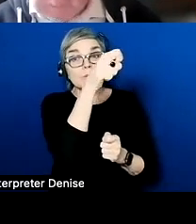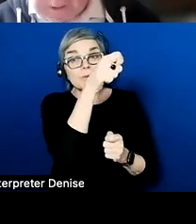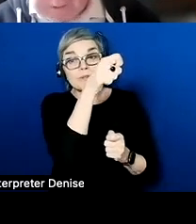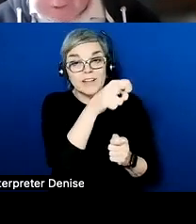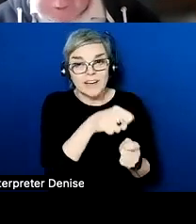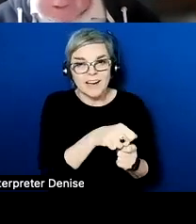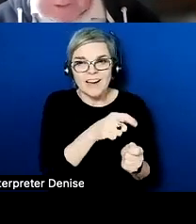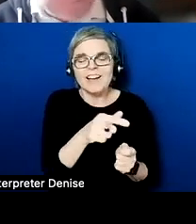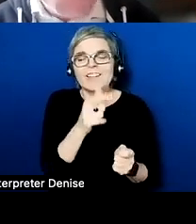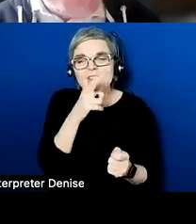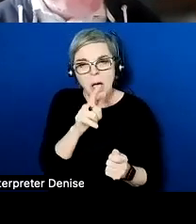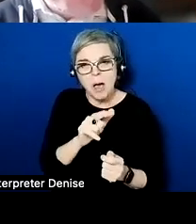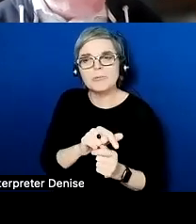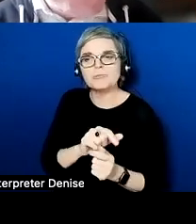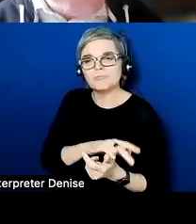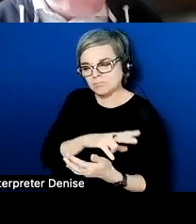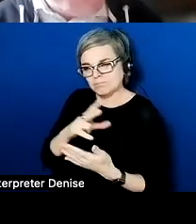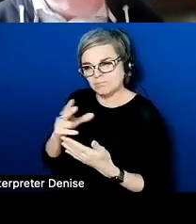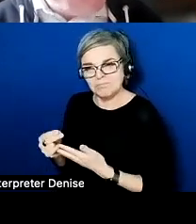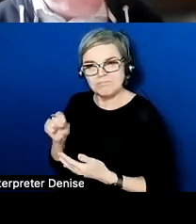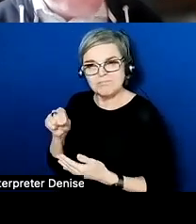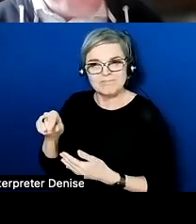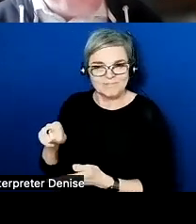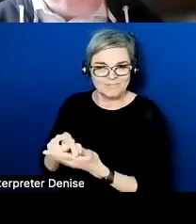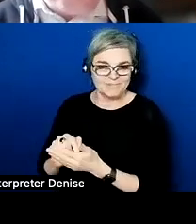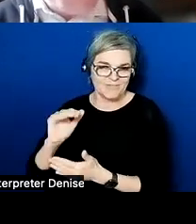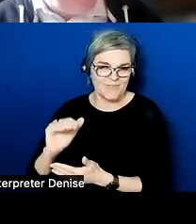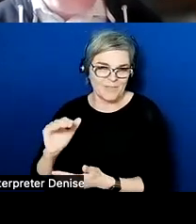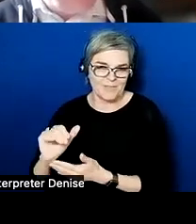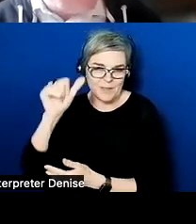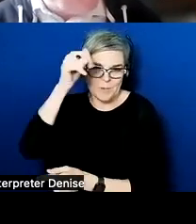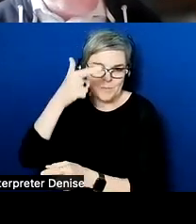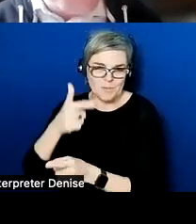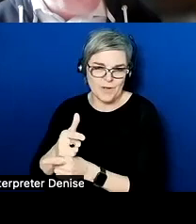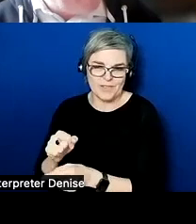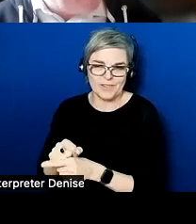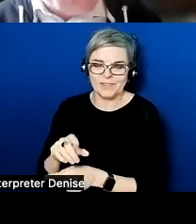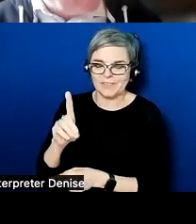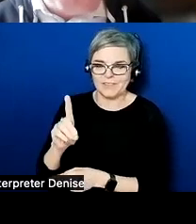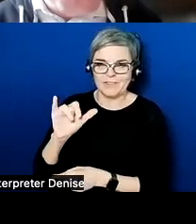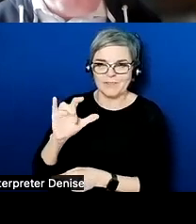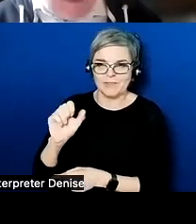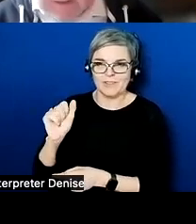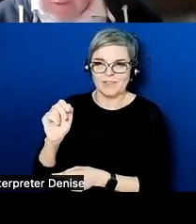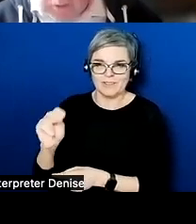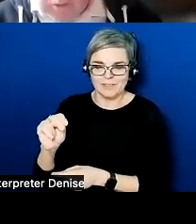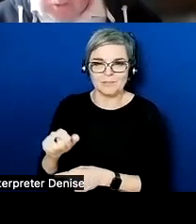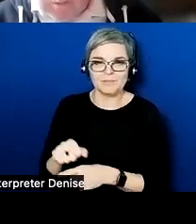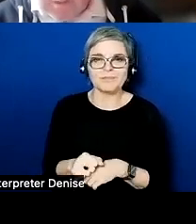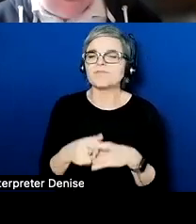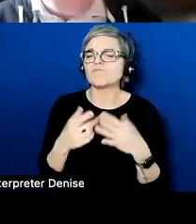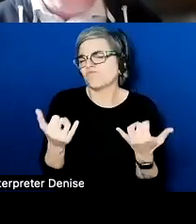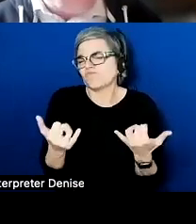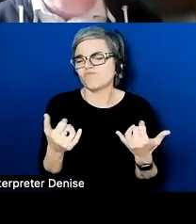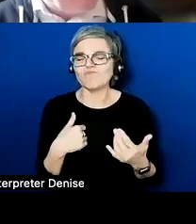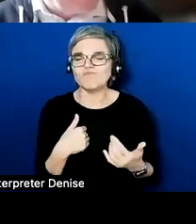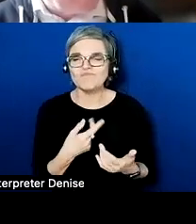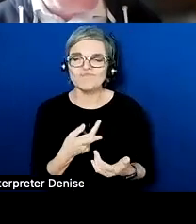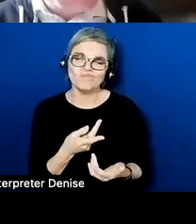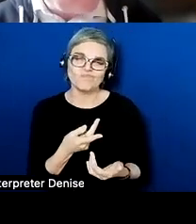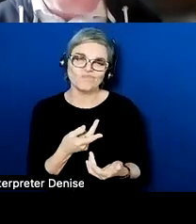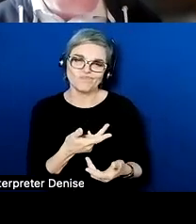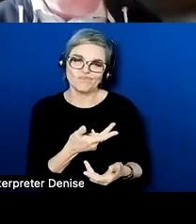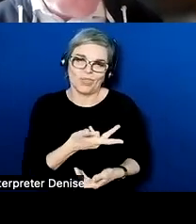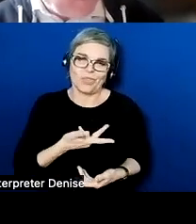showing him how to do it. Now, we often go what we now call bear hunts in the local